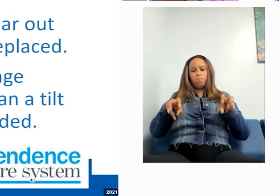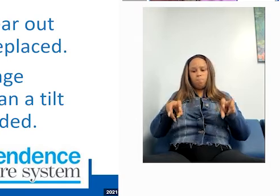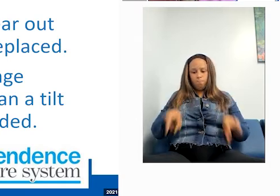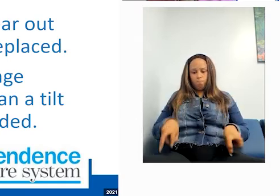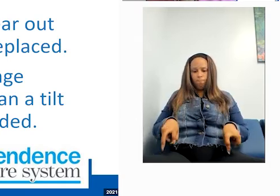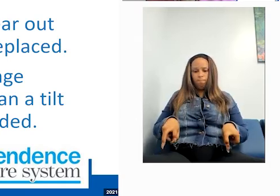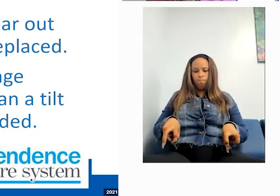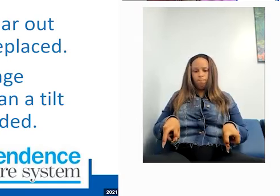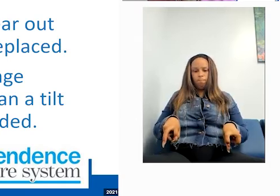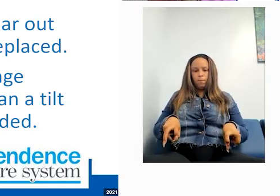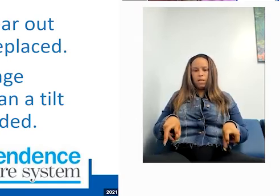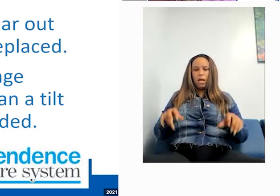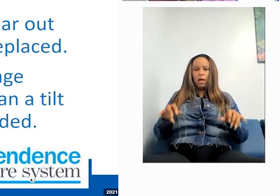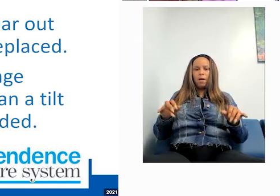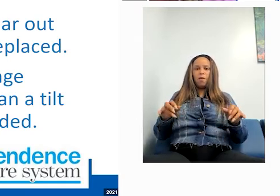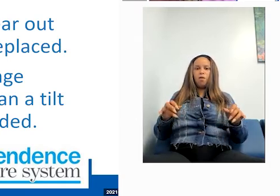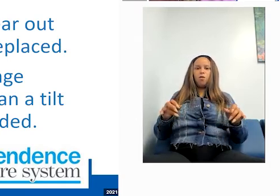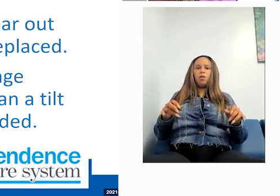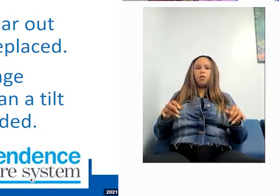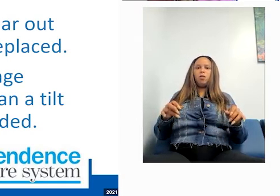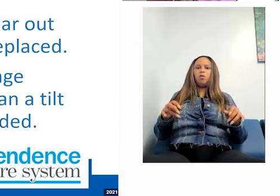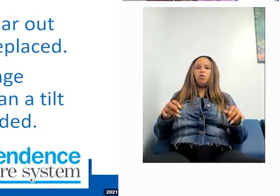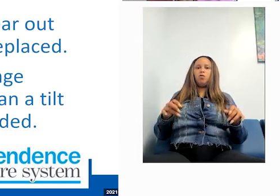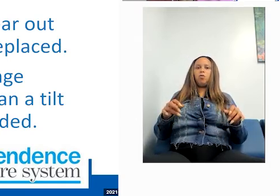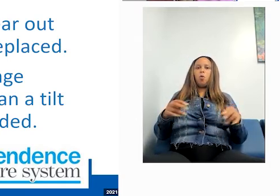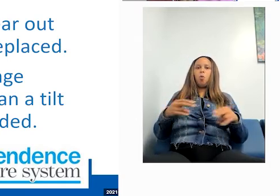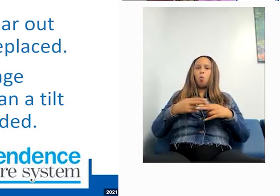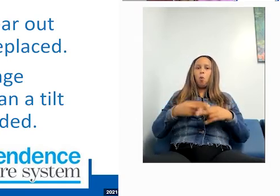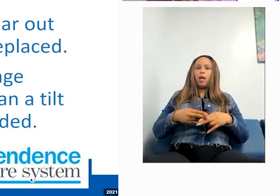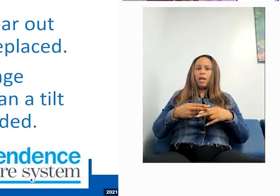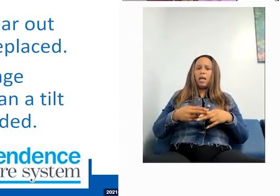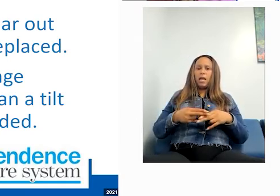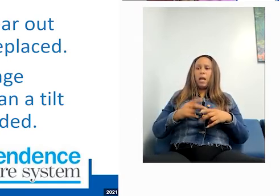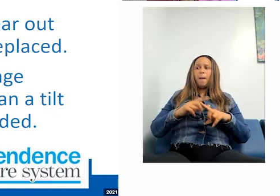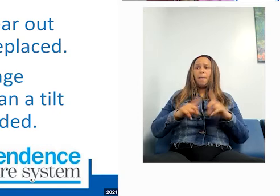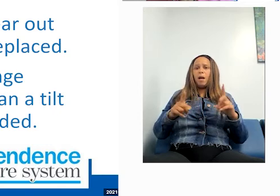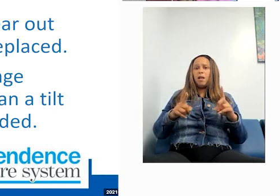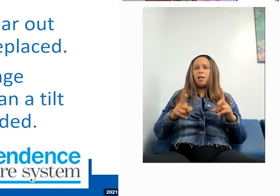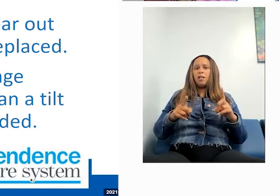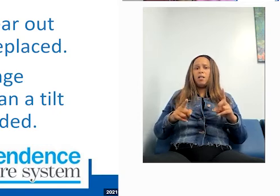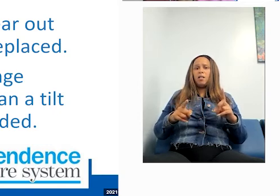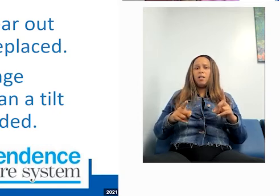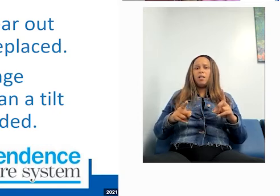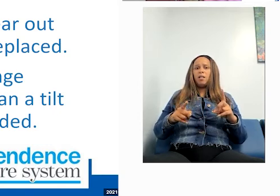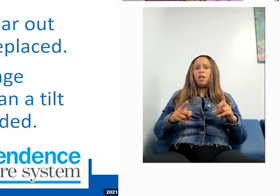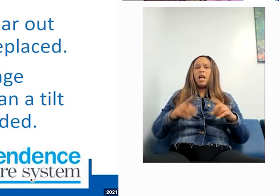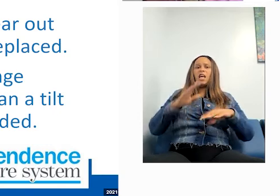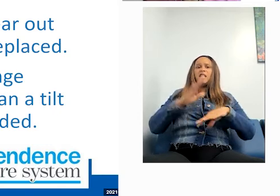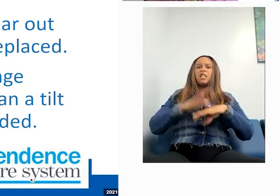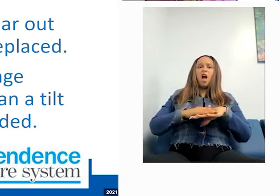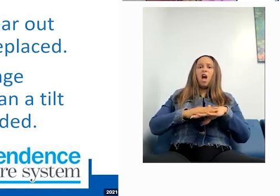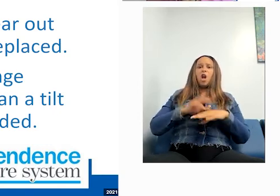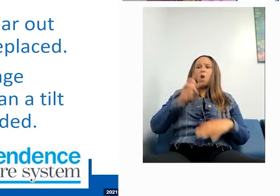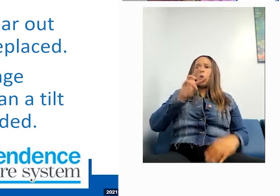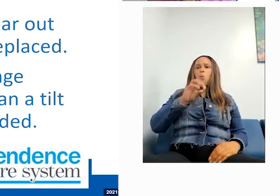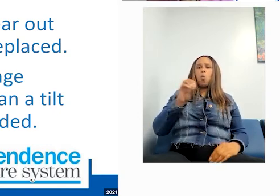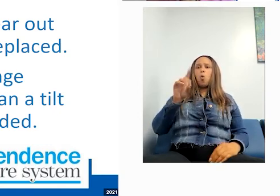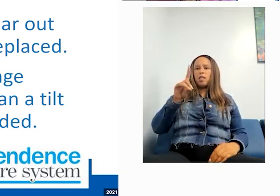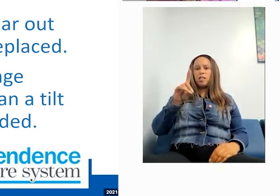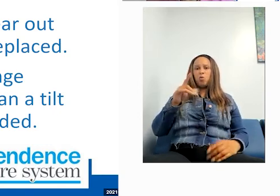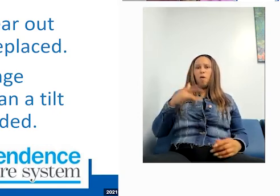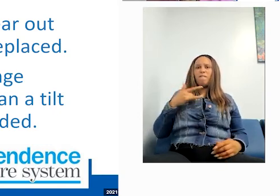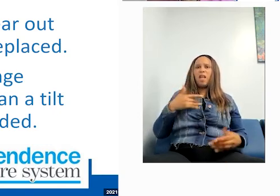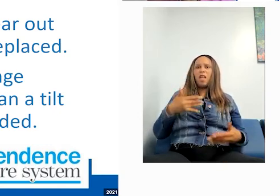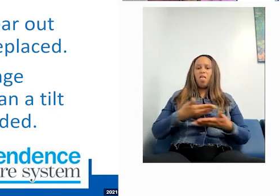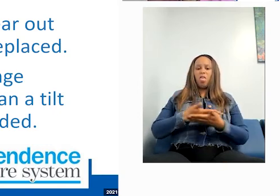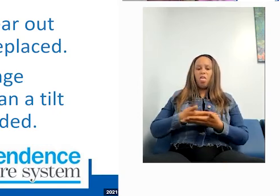right sitting bones are taking weight. The problem is it's sitting on plywood at this moment. So they really